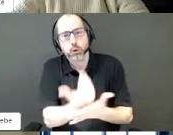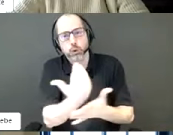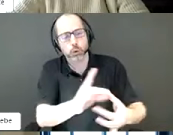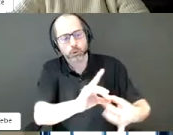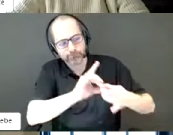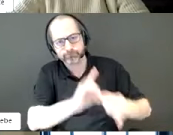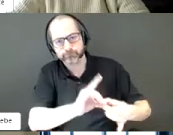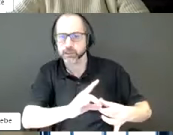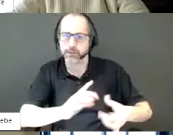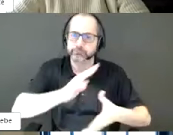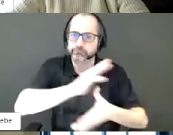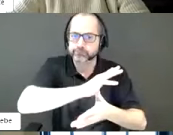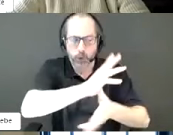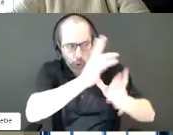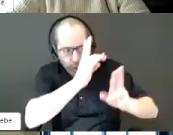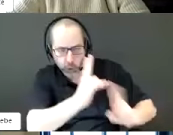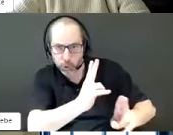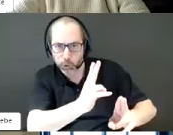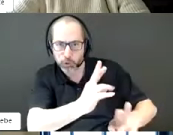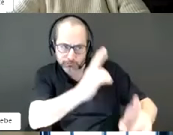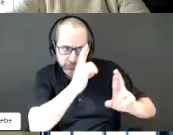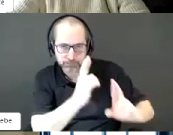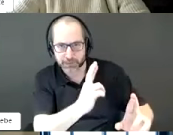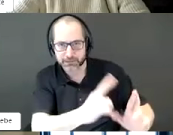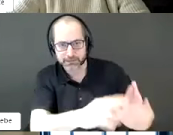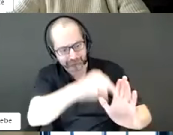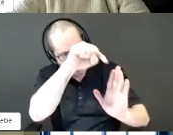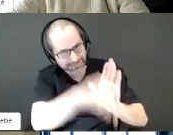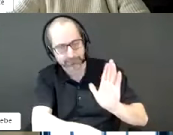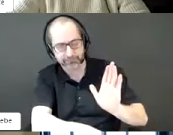respect. Thank you.